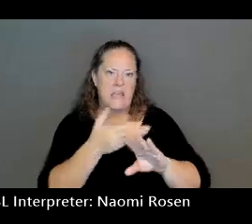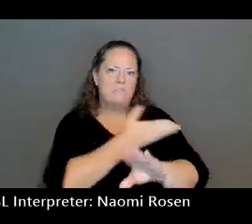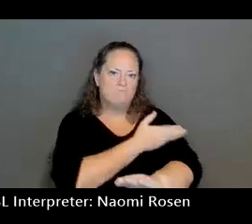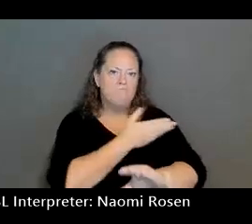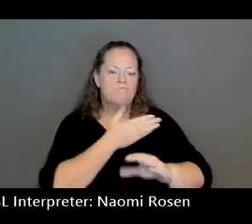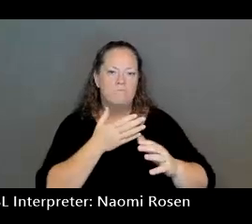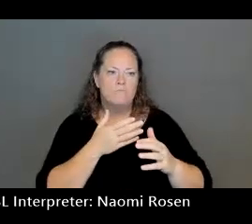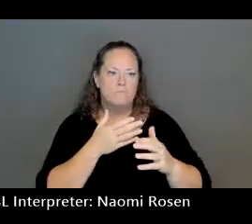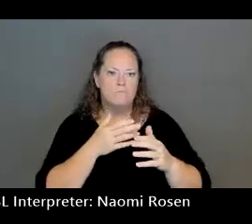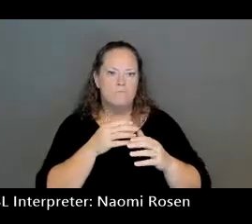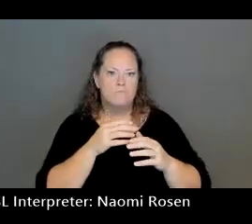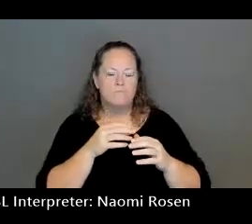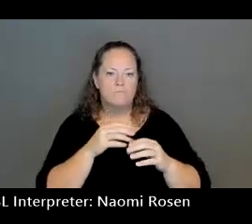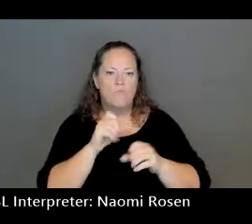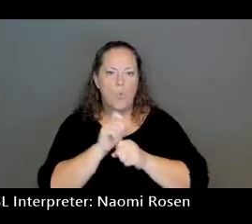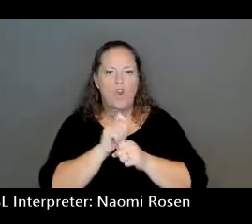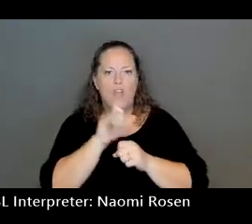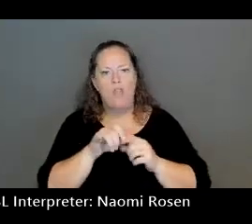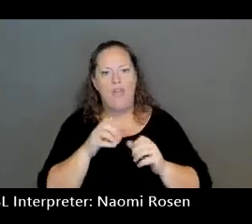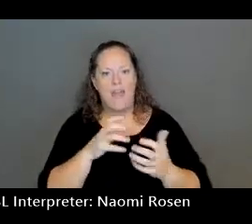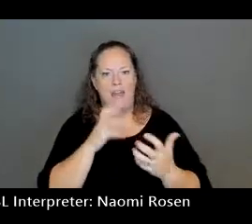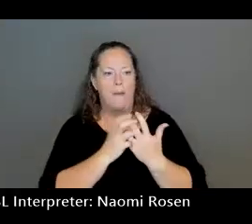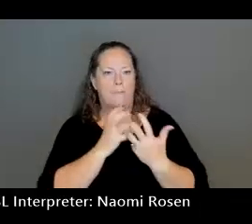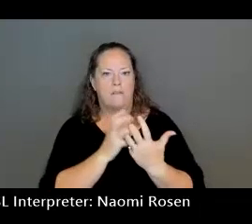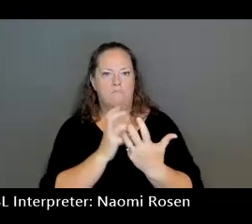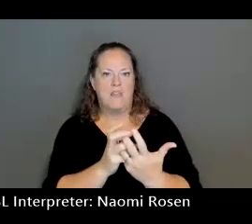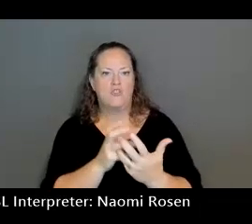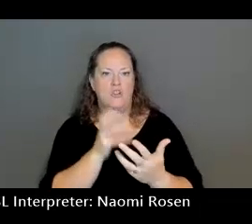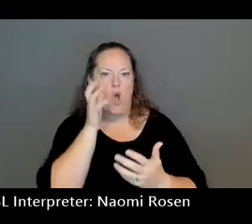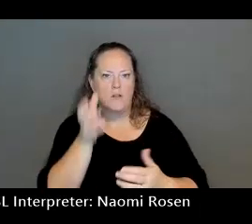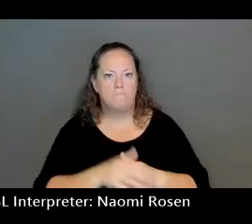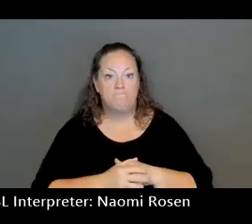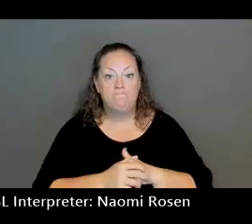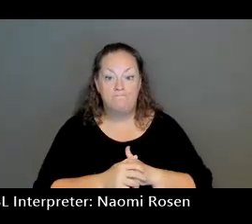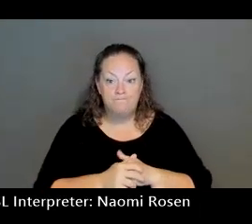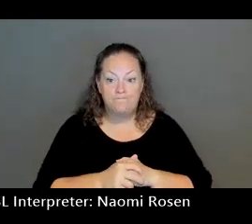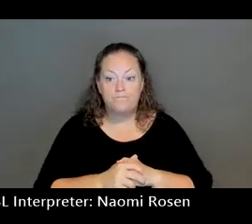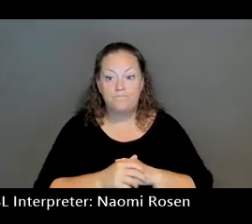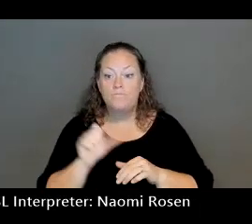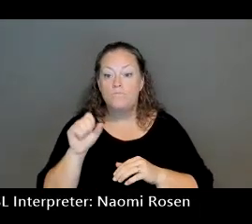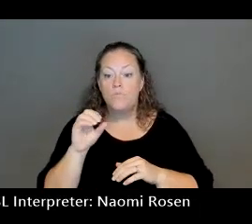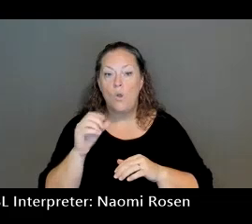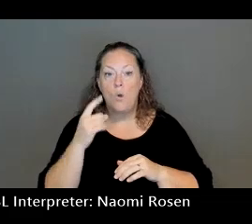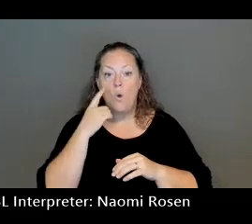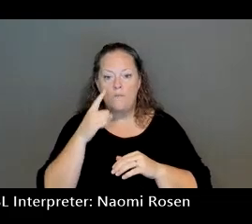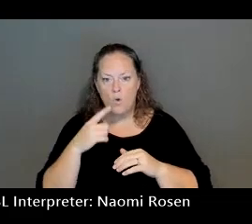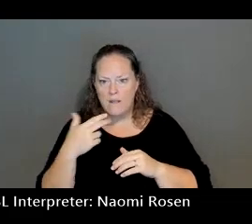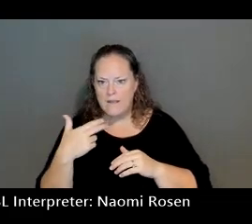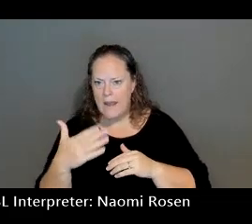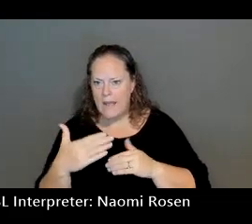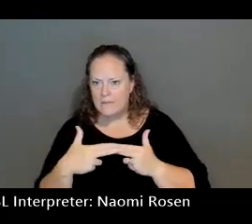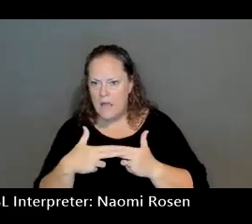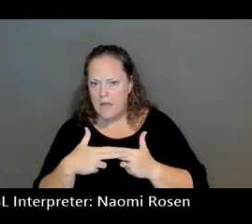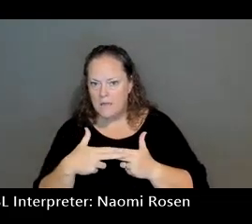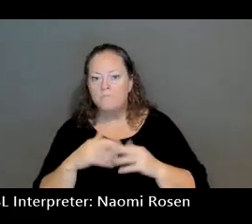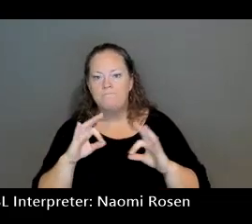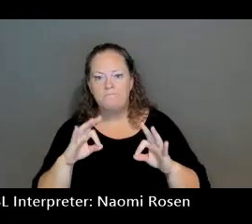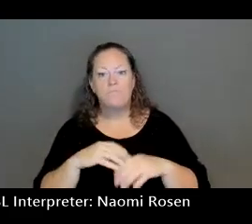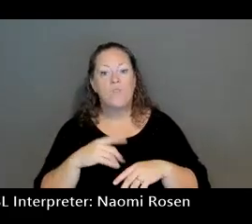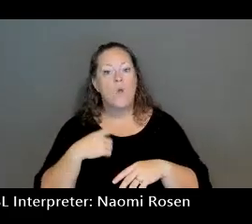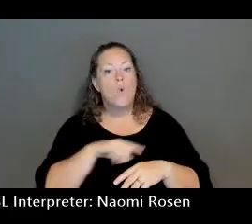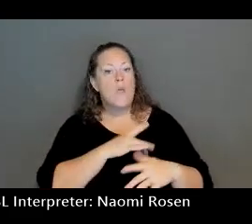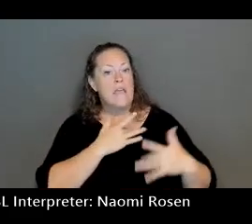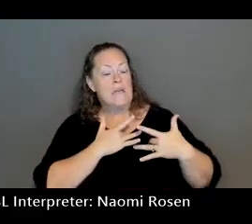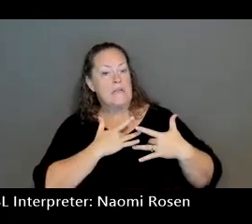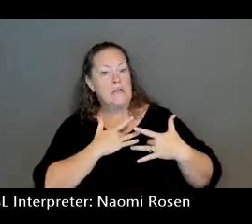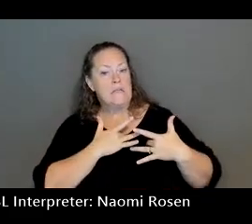on working on adaptation. And so for the next slide, we tend to